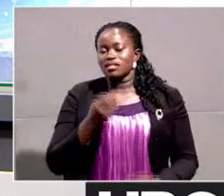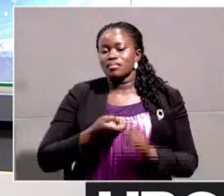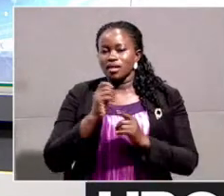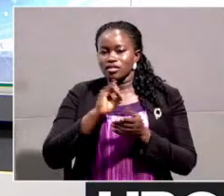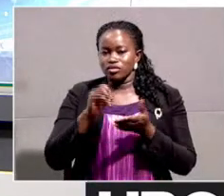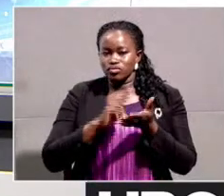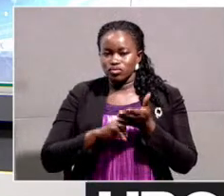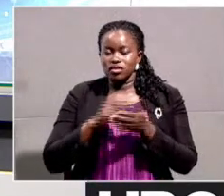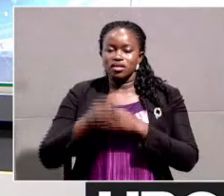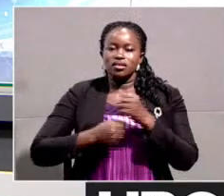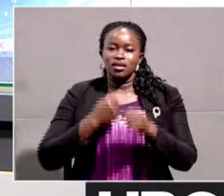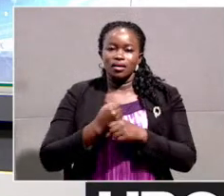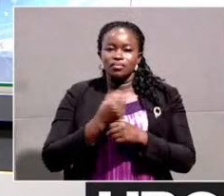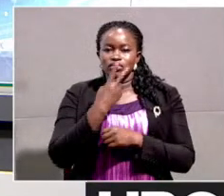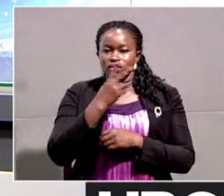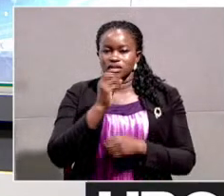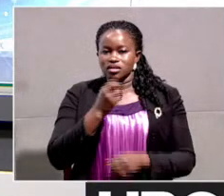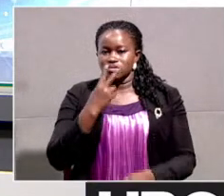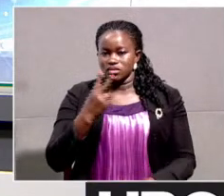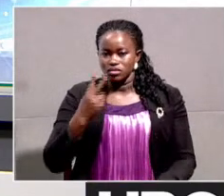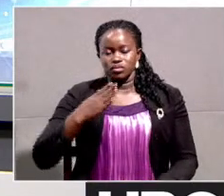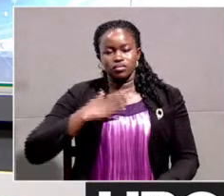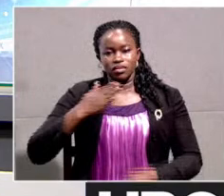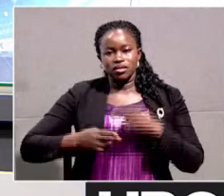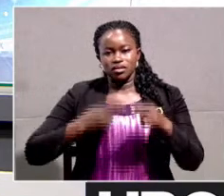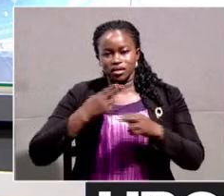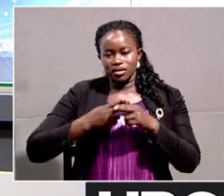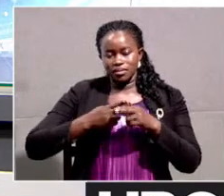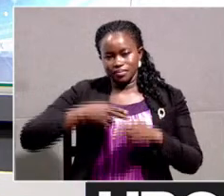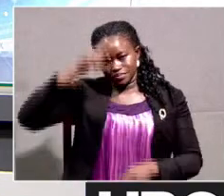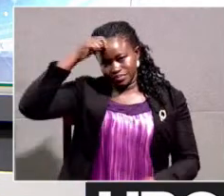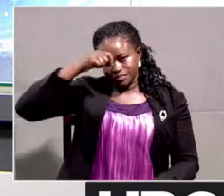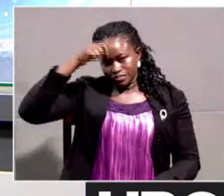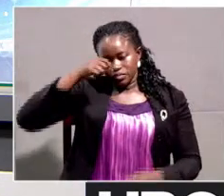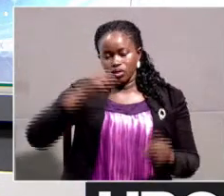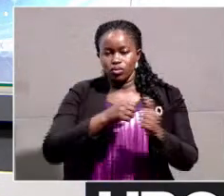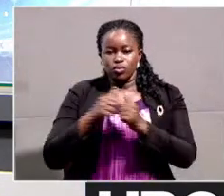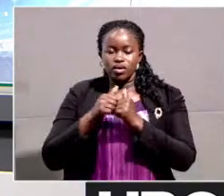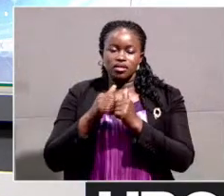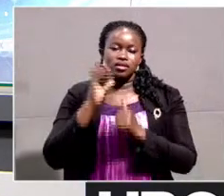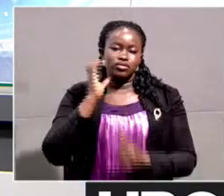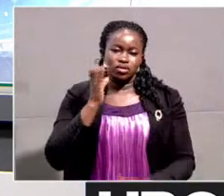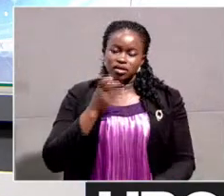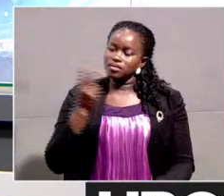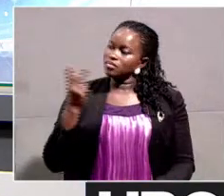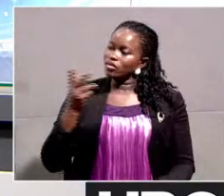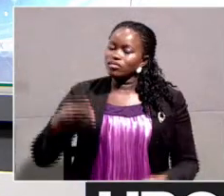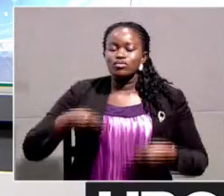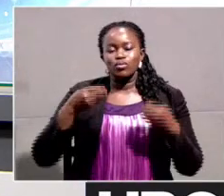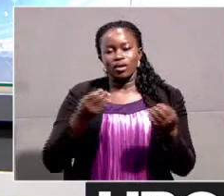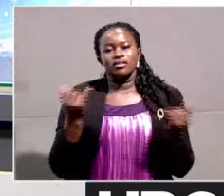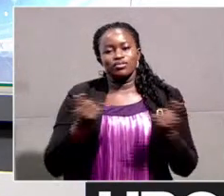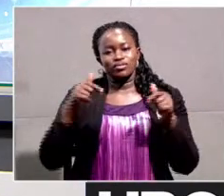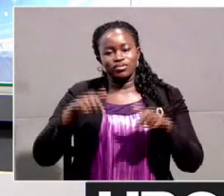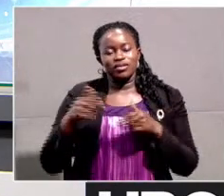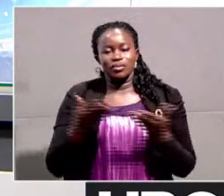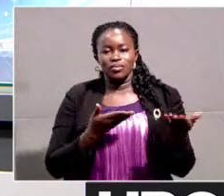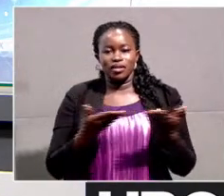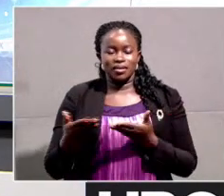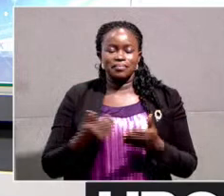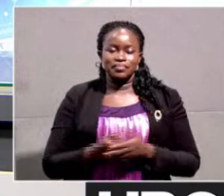June 2022. My name is Michael Jordan Lukomwa. The lady in the sign language corner is Elizabeth